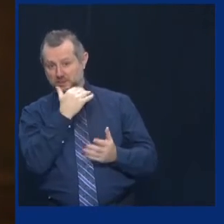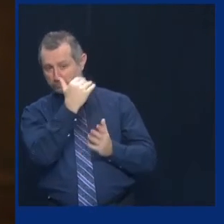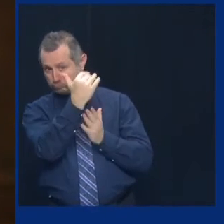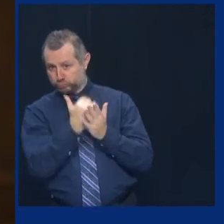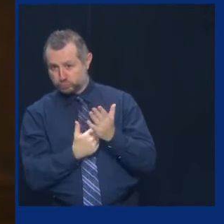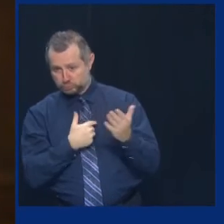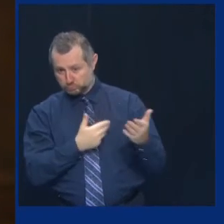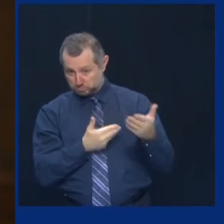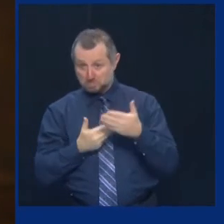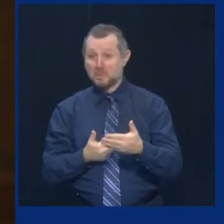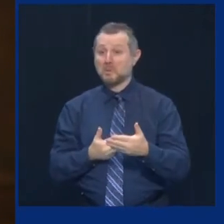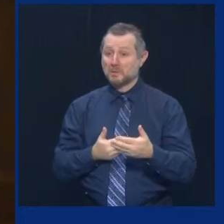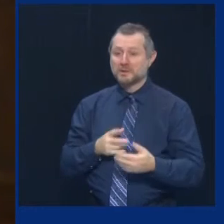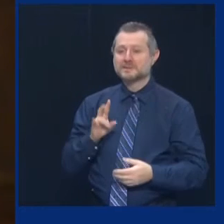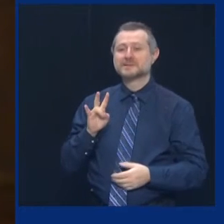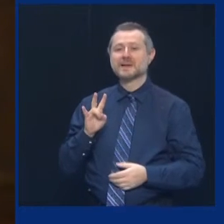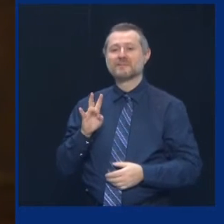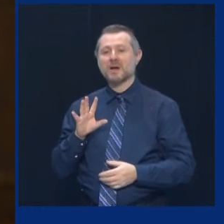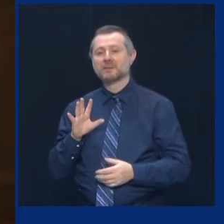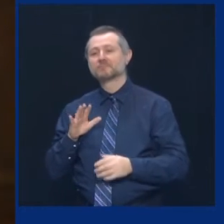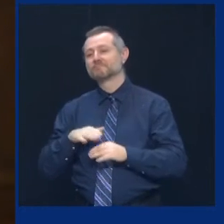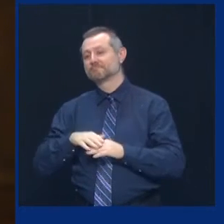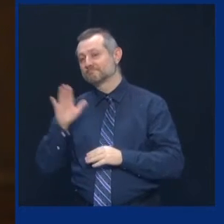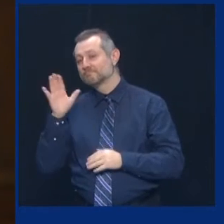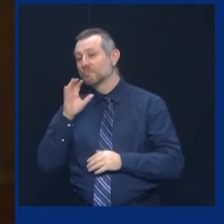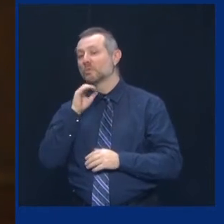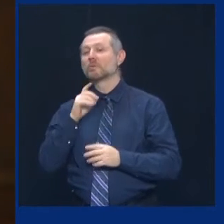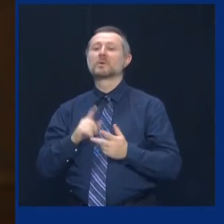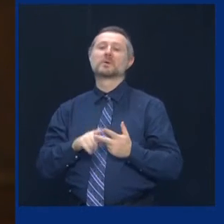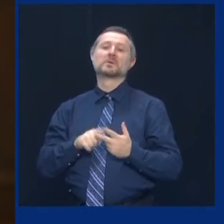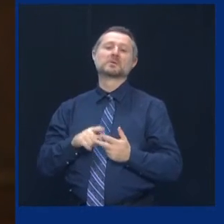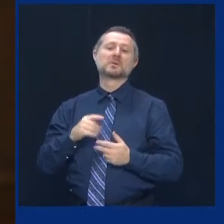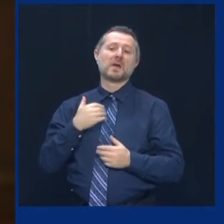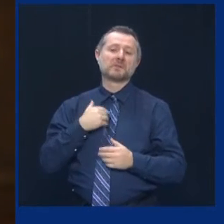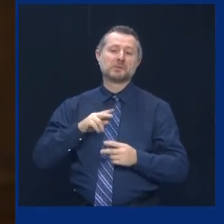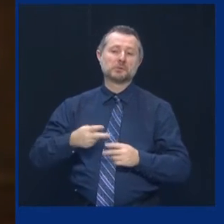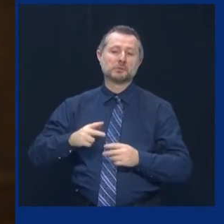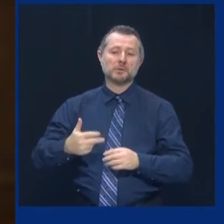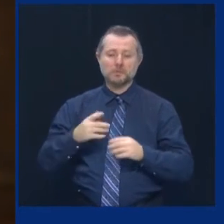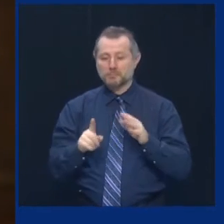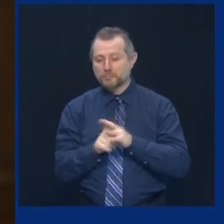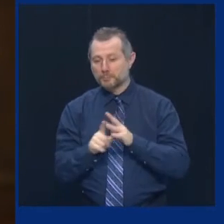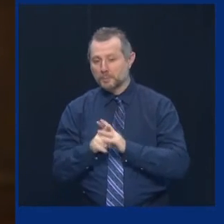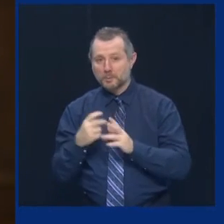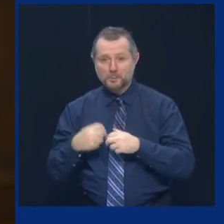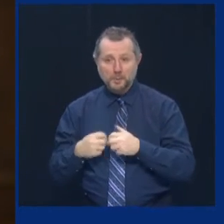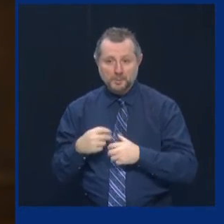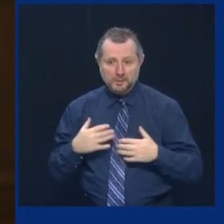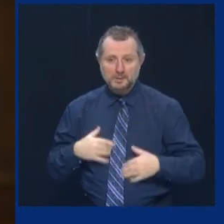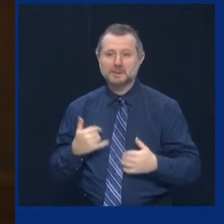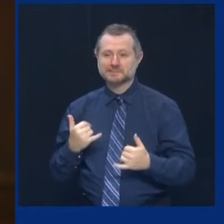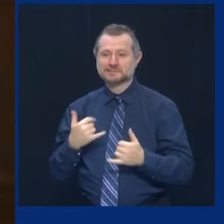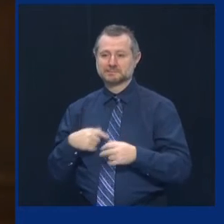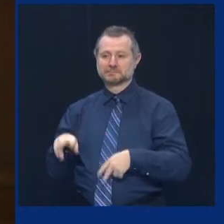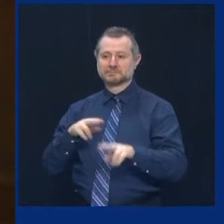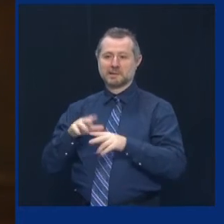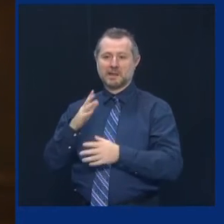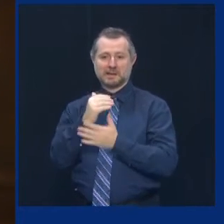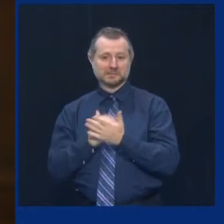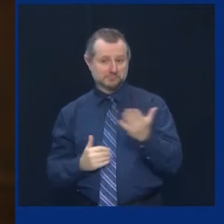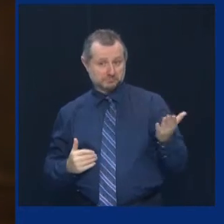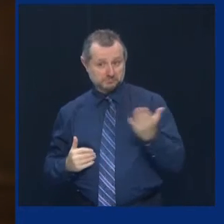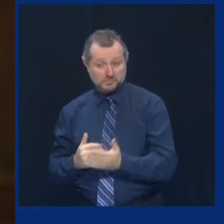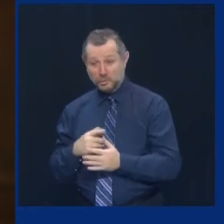and older and people with comorbidities. So we're reviewing that. When we have the prioritization for the